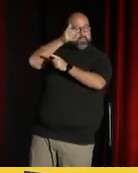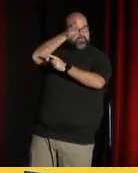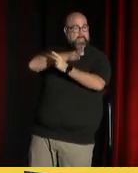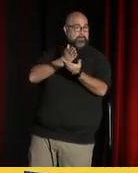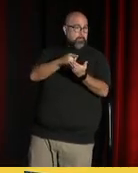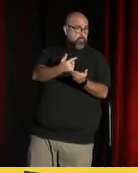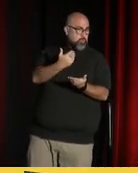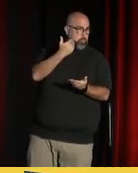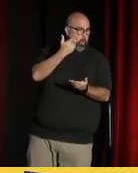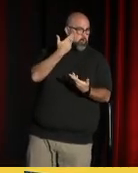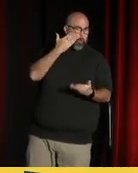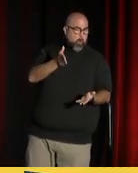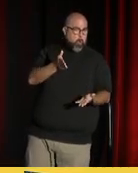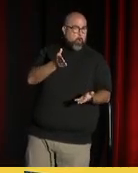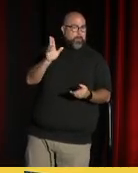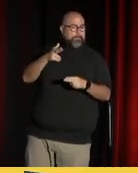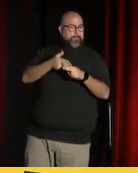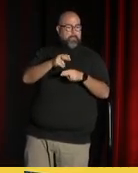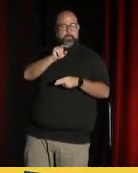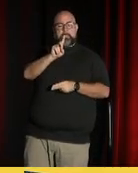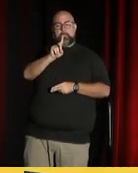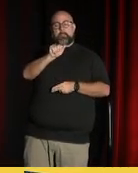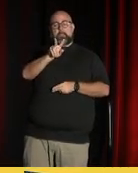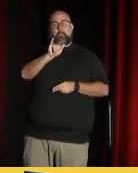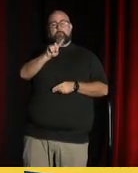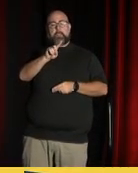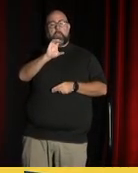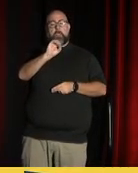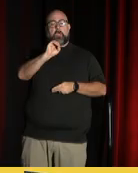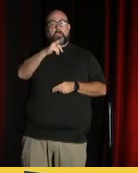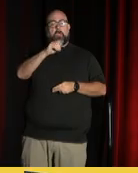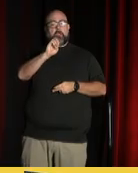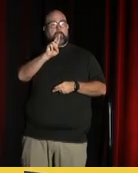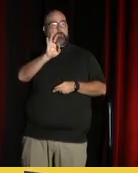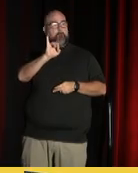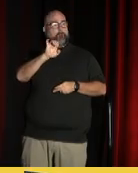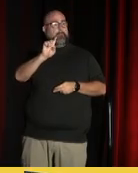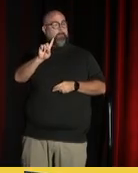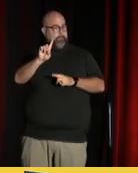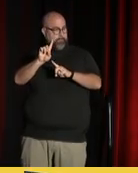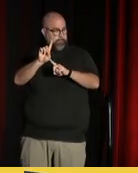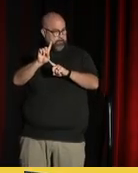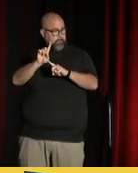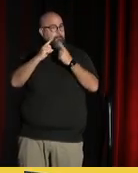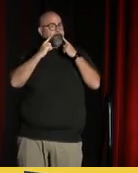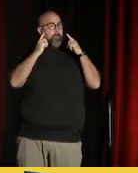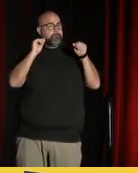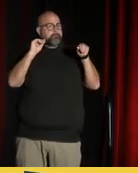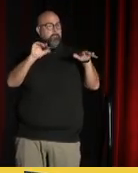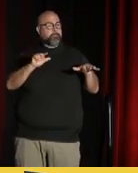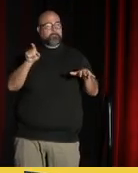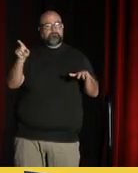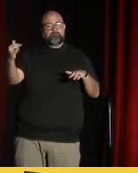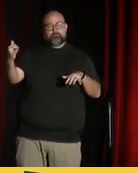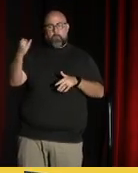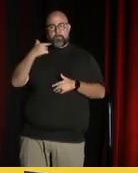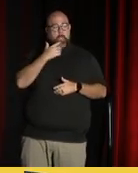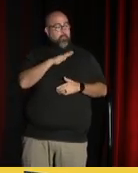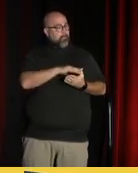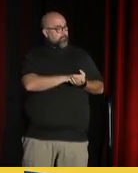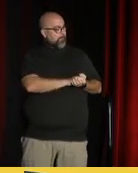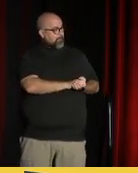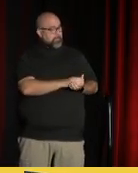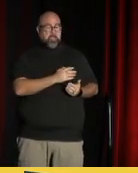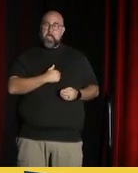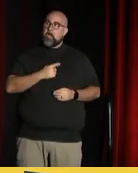or may not recognize, a guy named David Copperfield. And David called me on the phone. He said, "Congratulations."